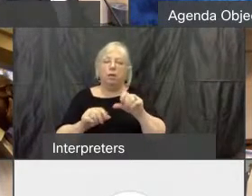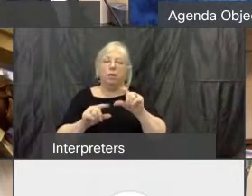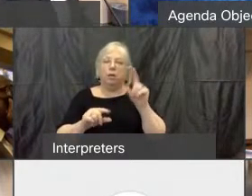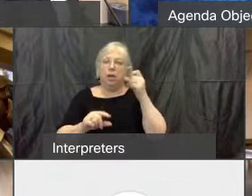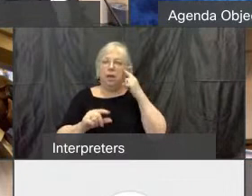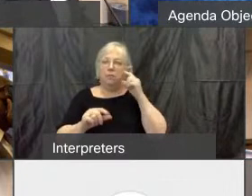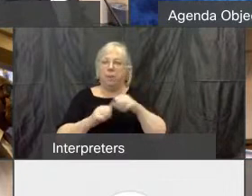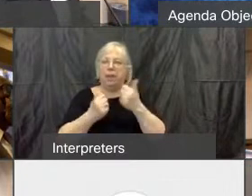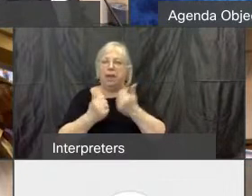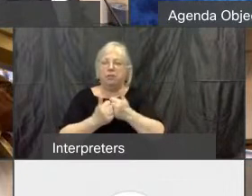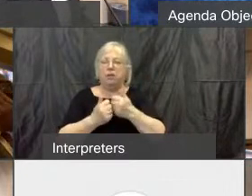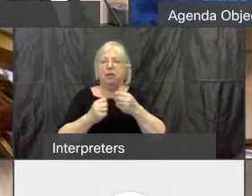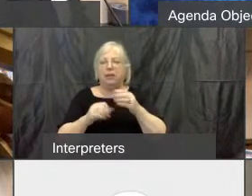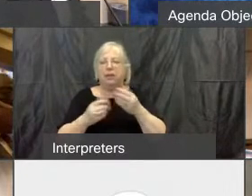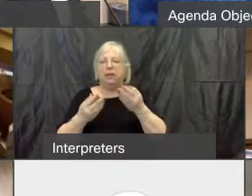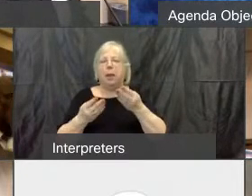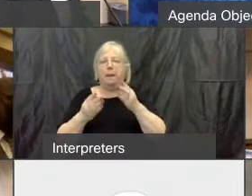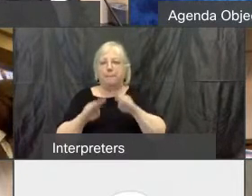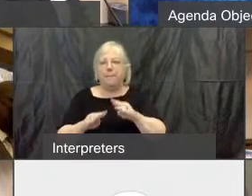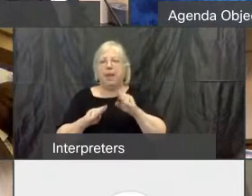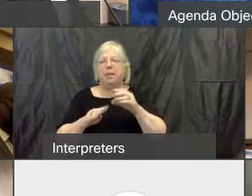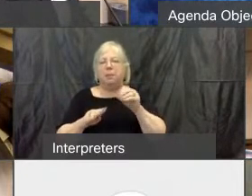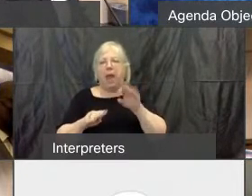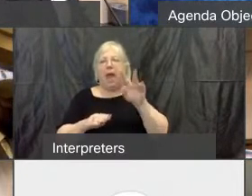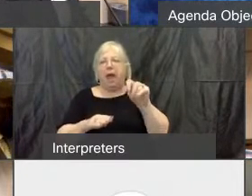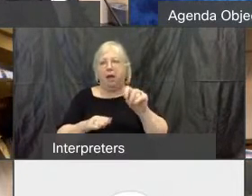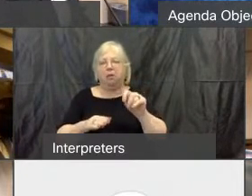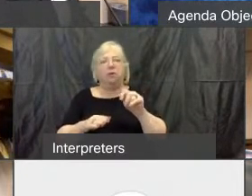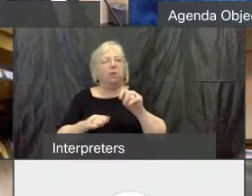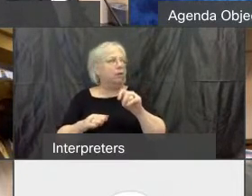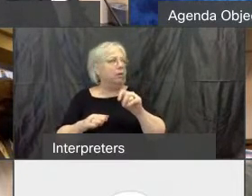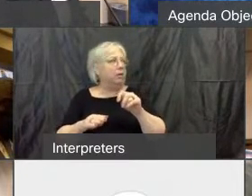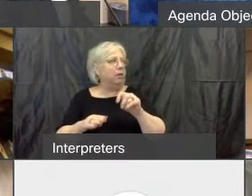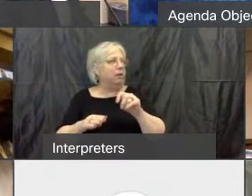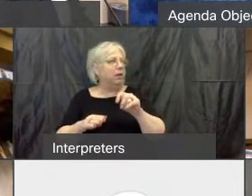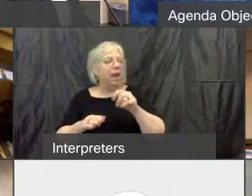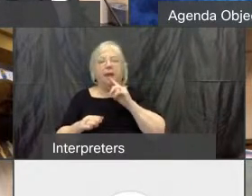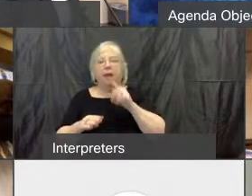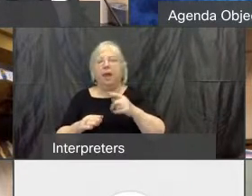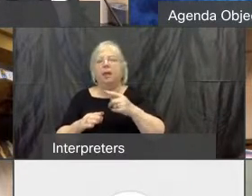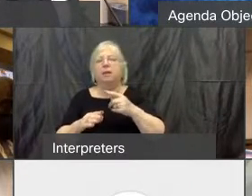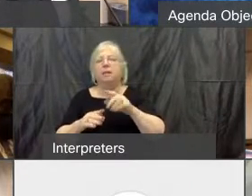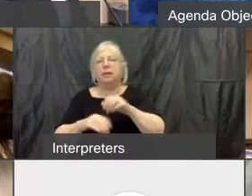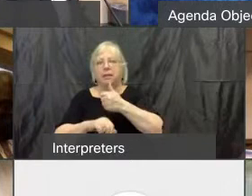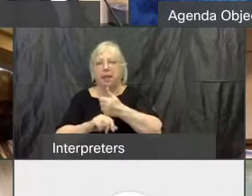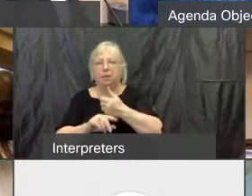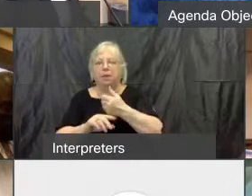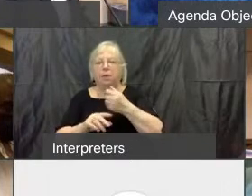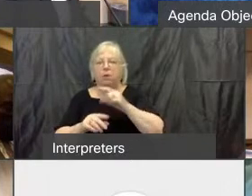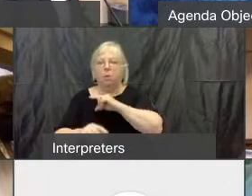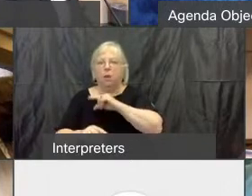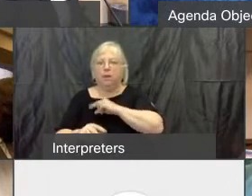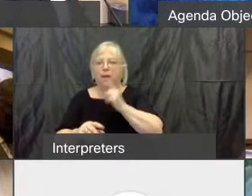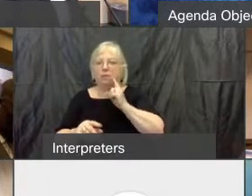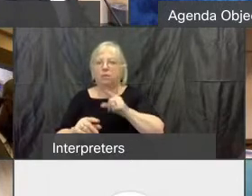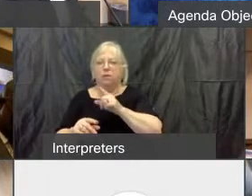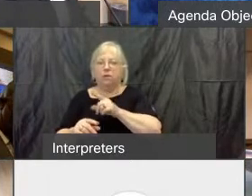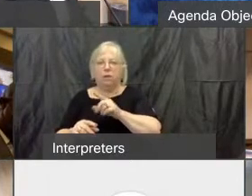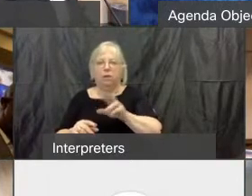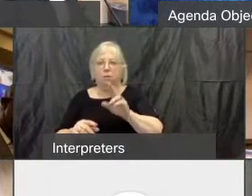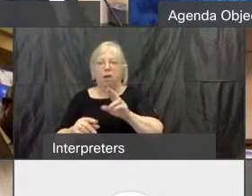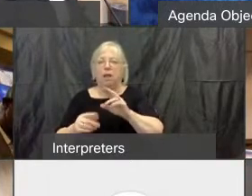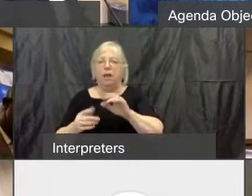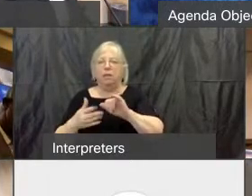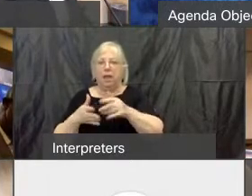so they could be other cities or states that bid these out, and it meets the minimum qualifications for the City of Little Rock and the state of Arkansas. So it allows us